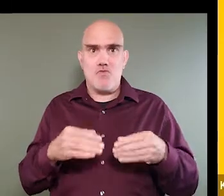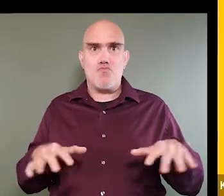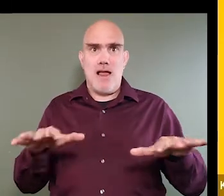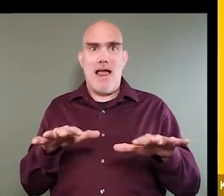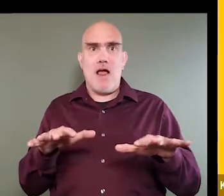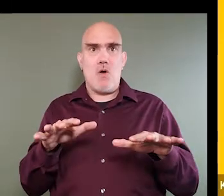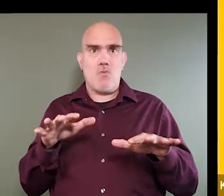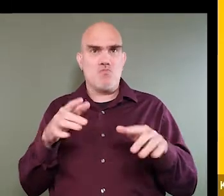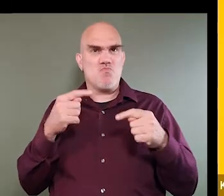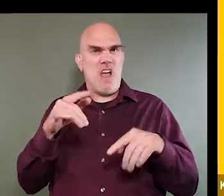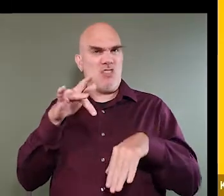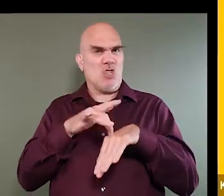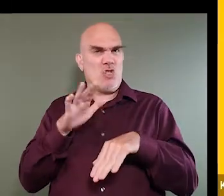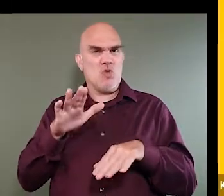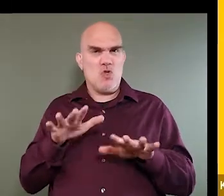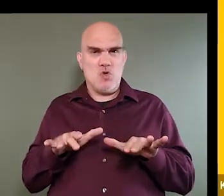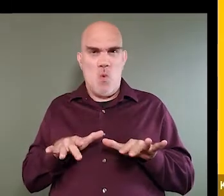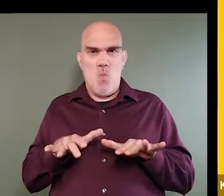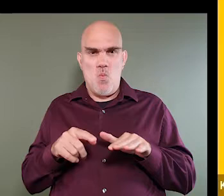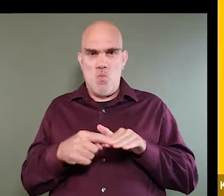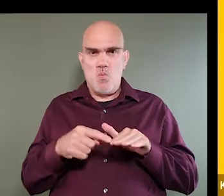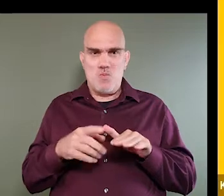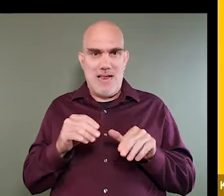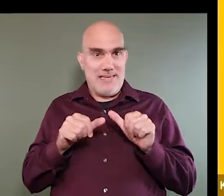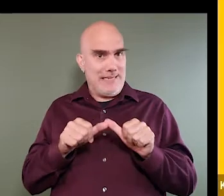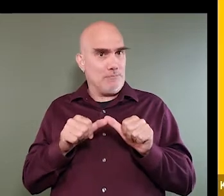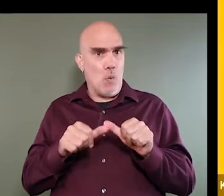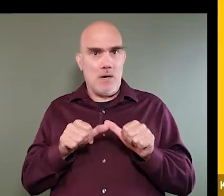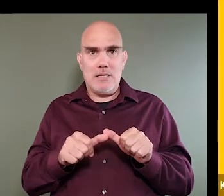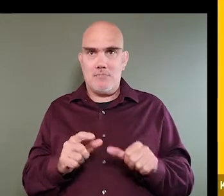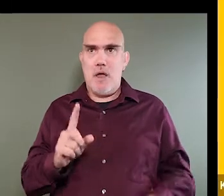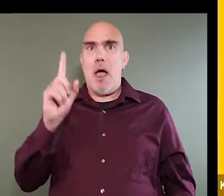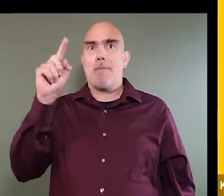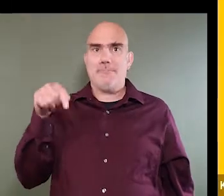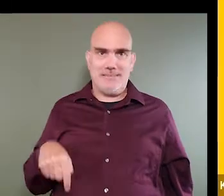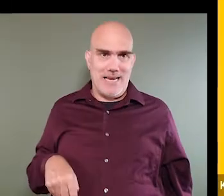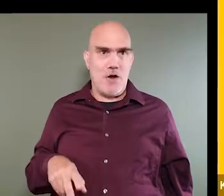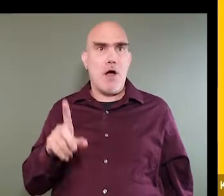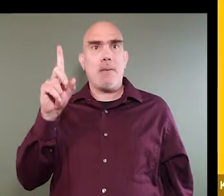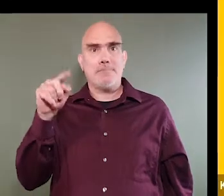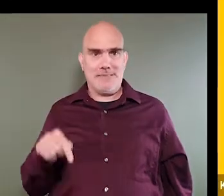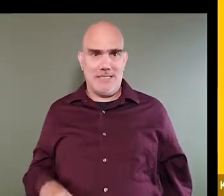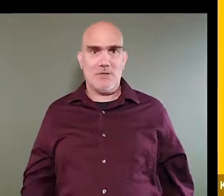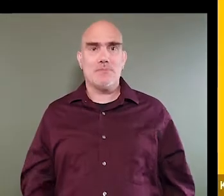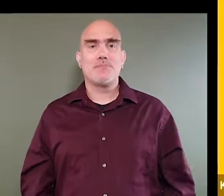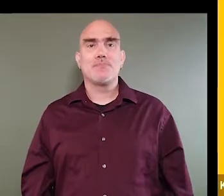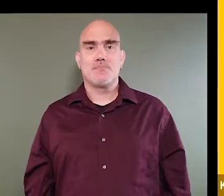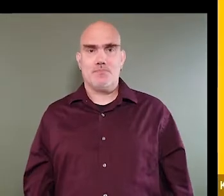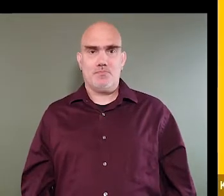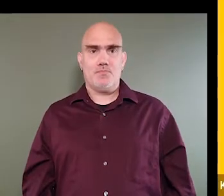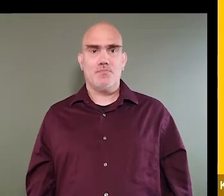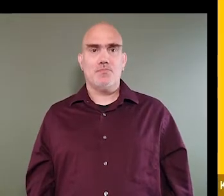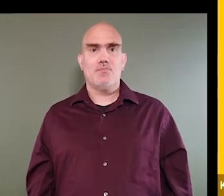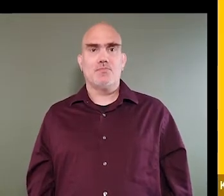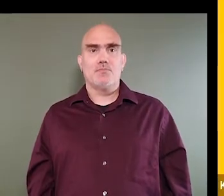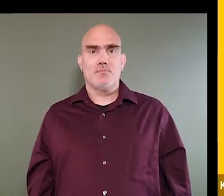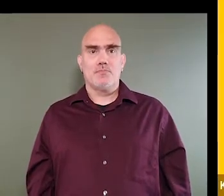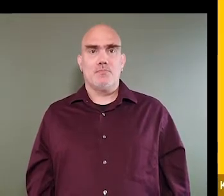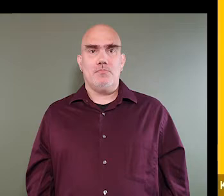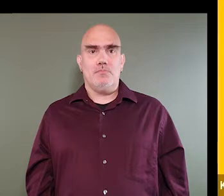try to touch your toes, and keep going. So we're reaching up and down.